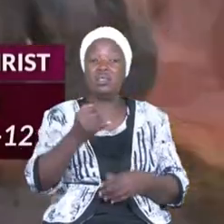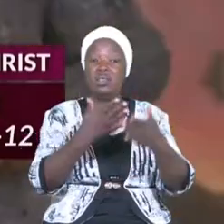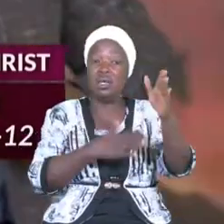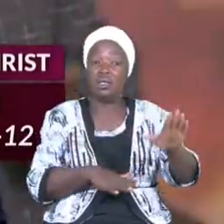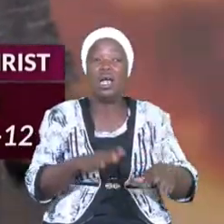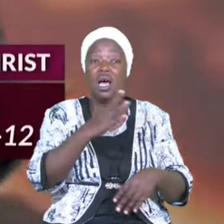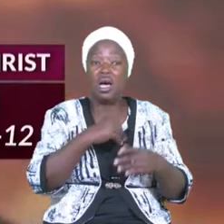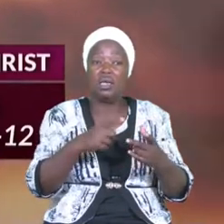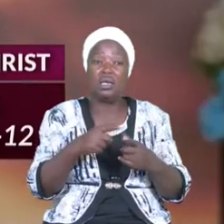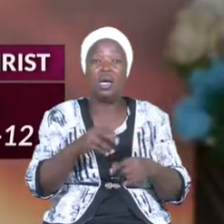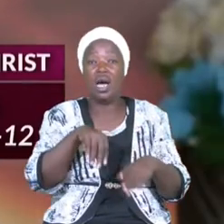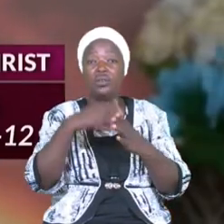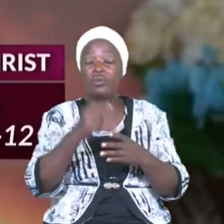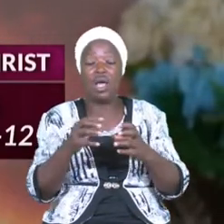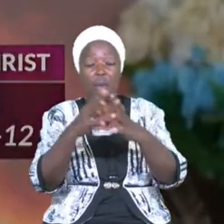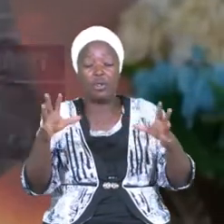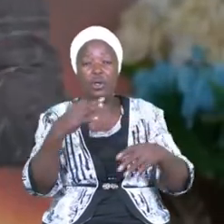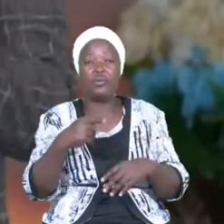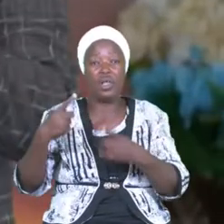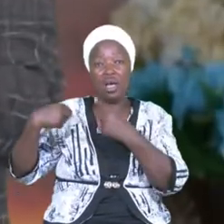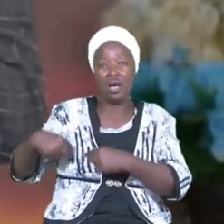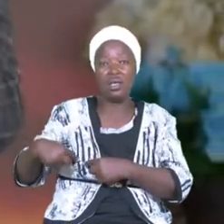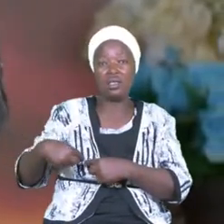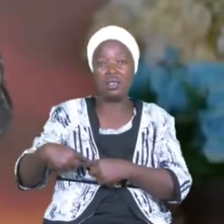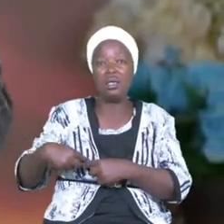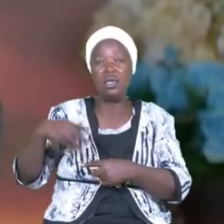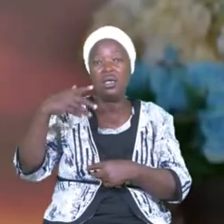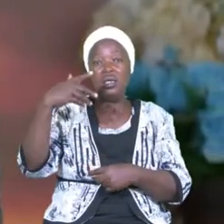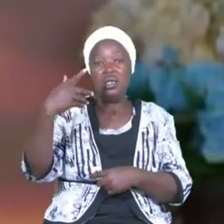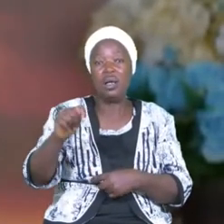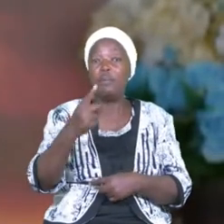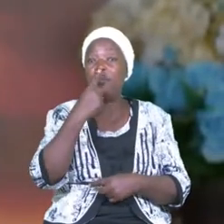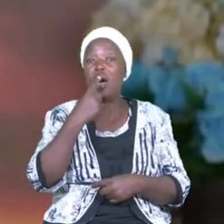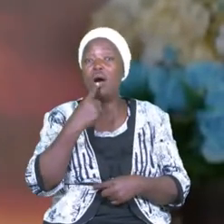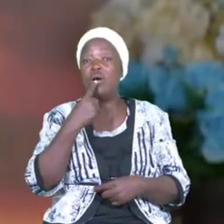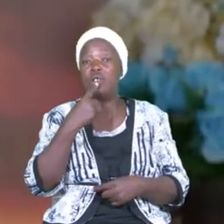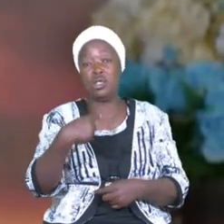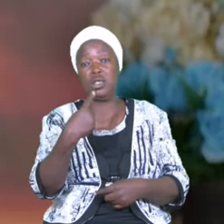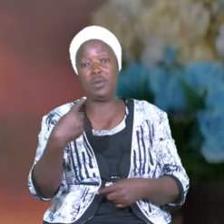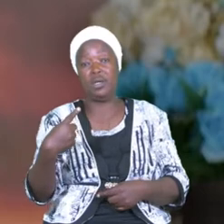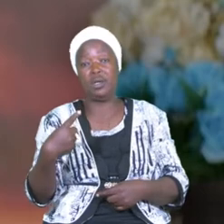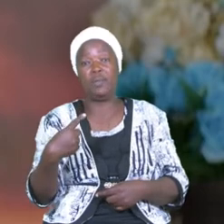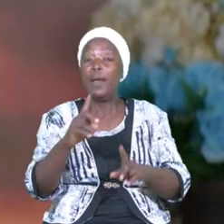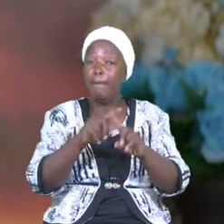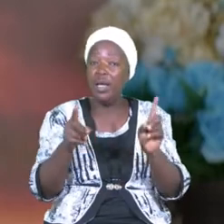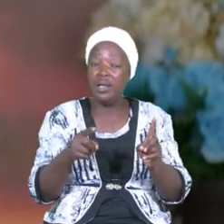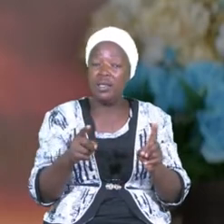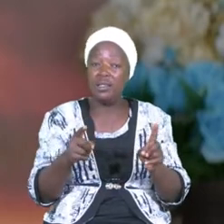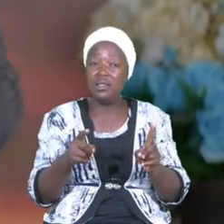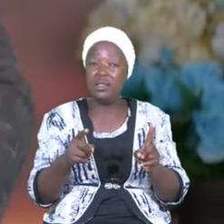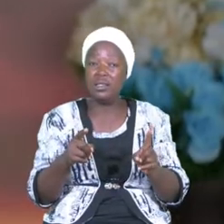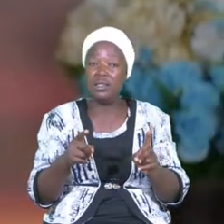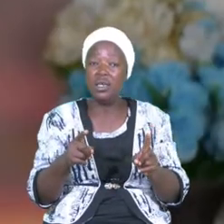of the abundance of the heart the mouth speaketh, but to be